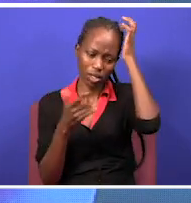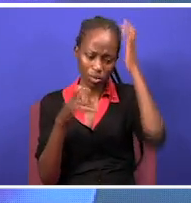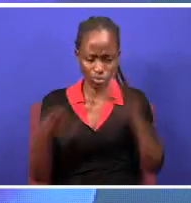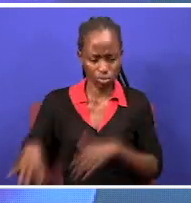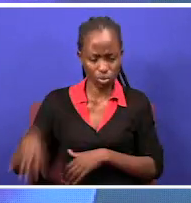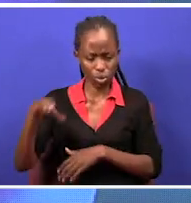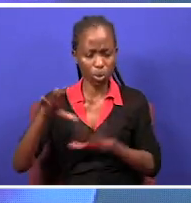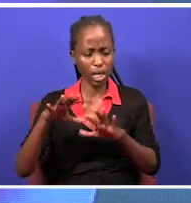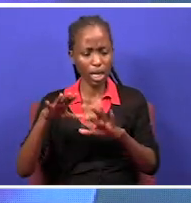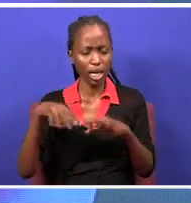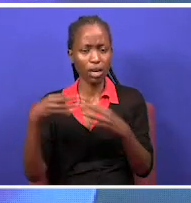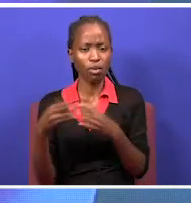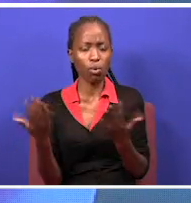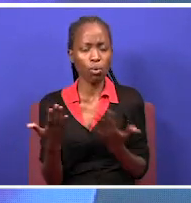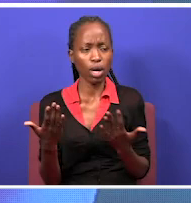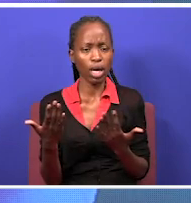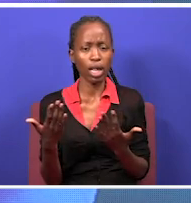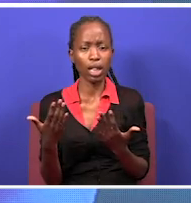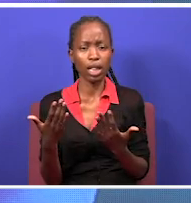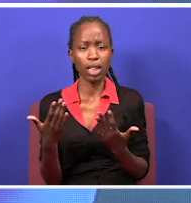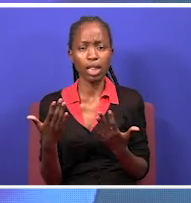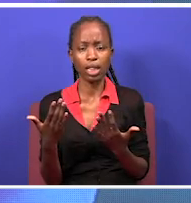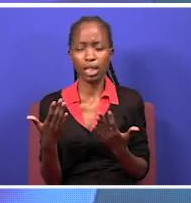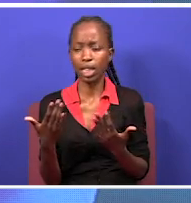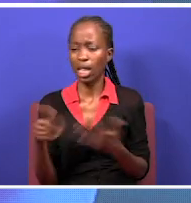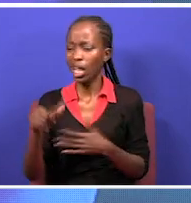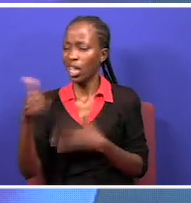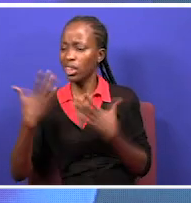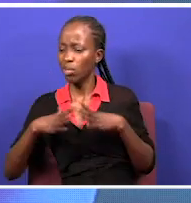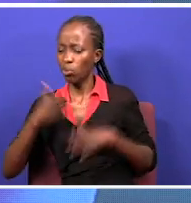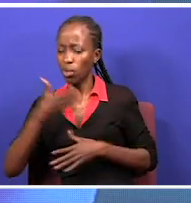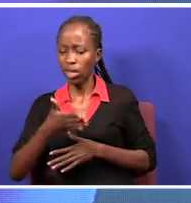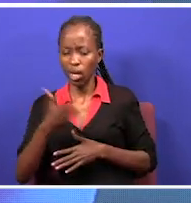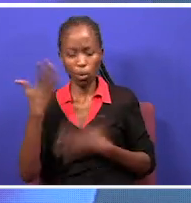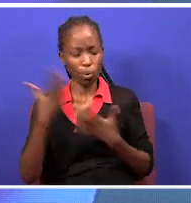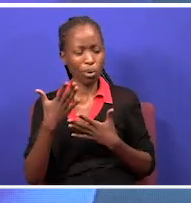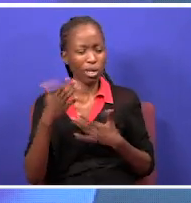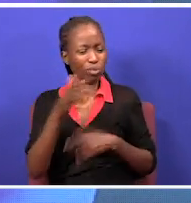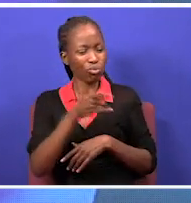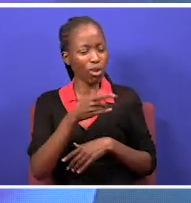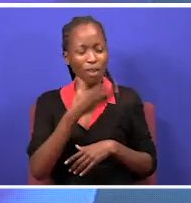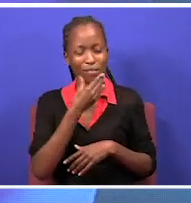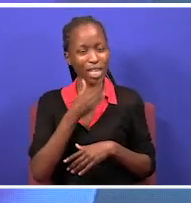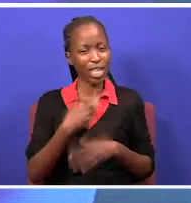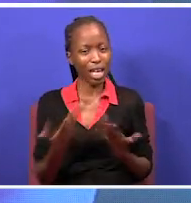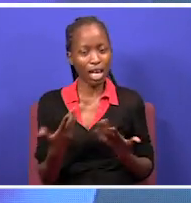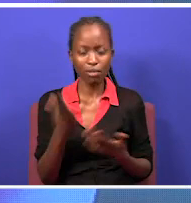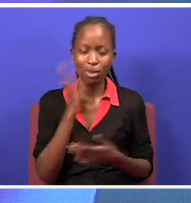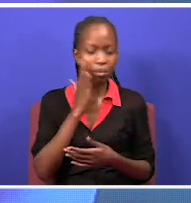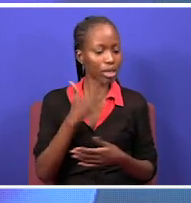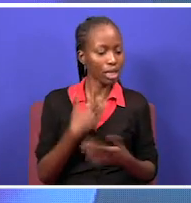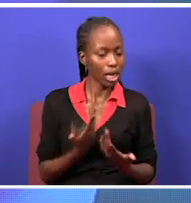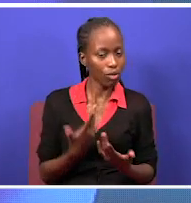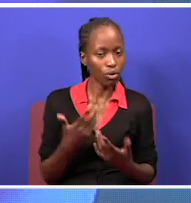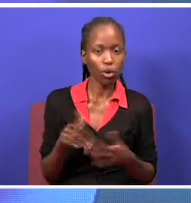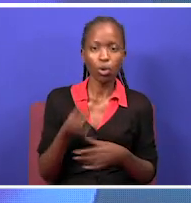in a place where there was, you know, other people, where they had a father, a mother, or where they